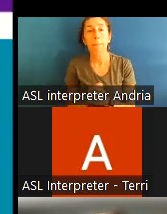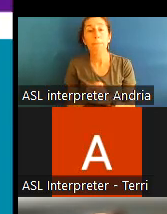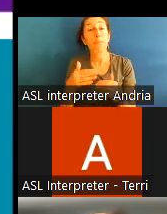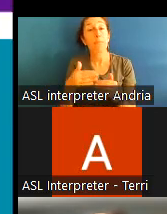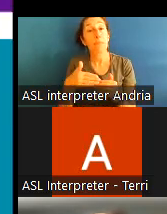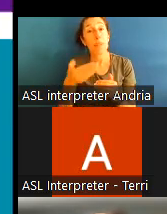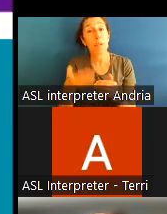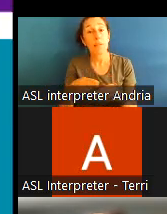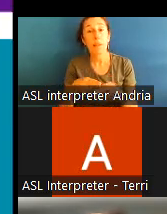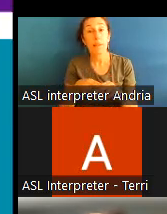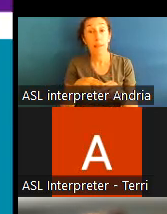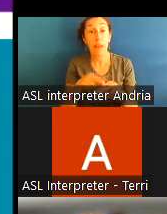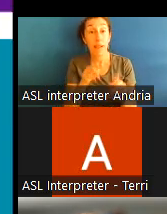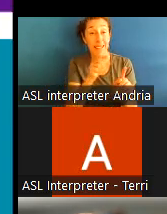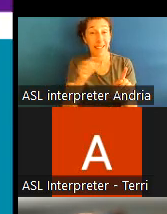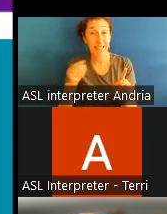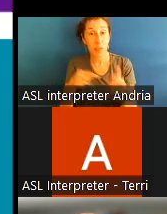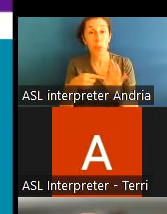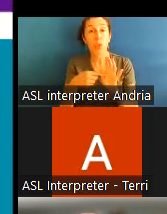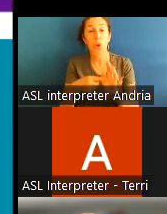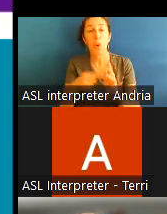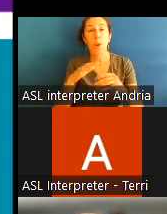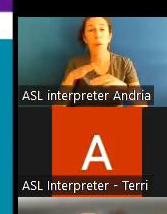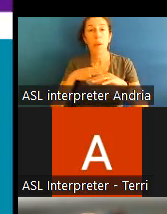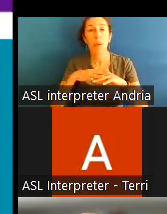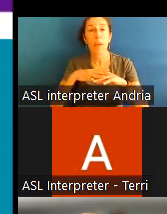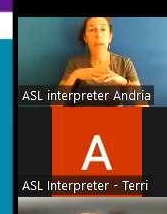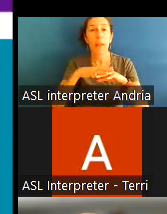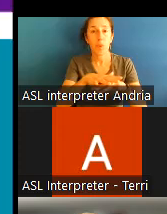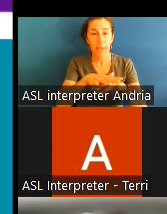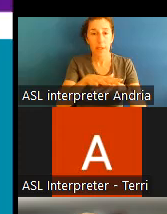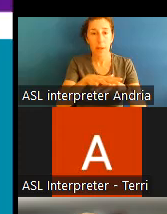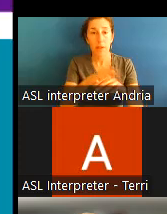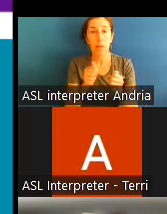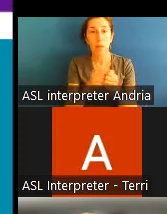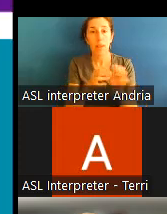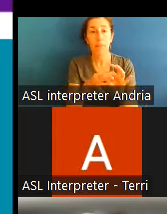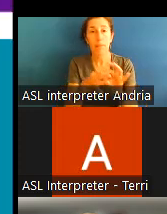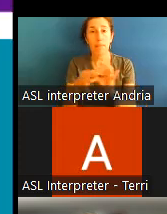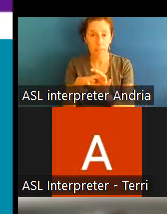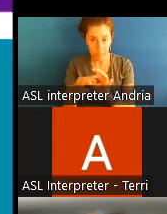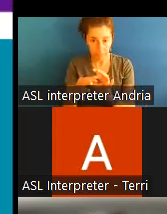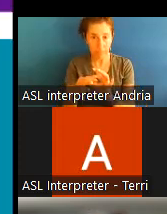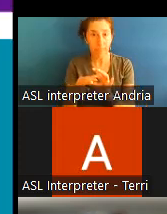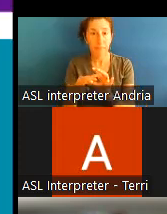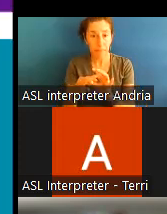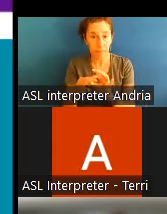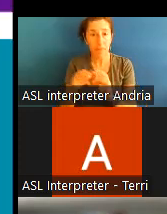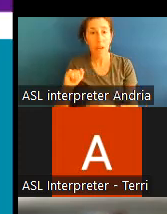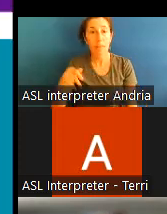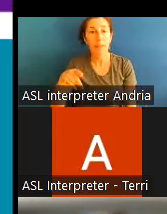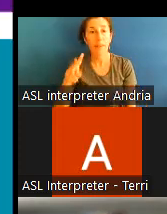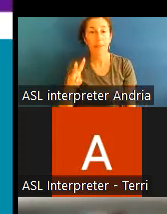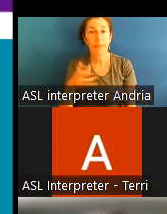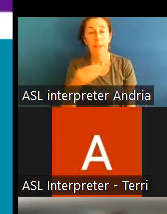even more intersectionality. The numbers that are raising are percentage-based or gross, could be related to the population increase. So the